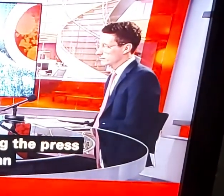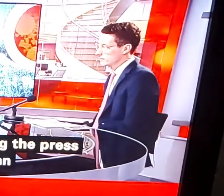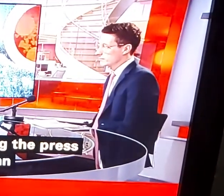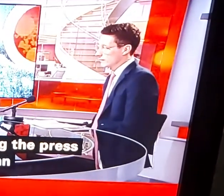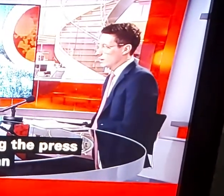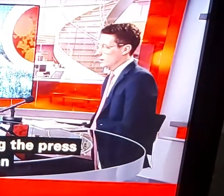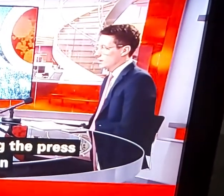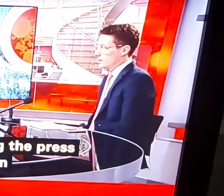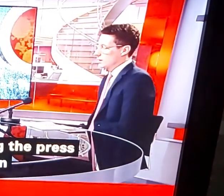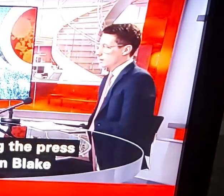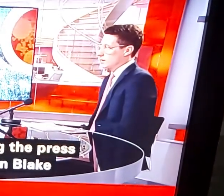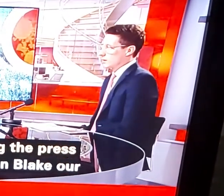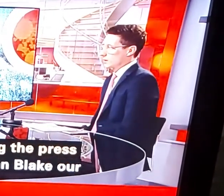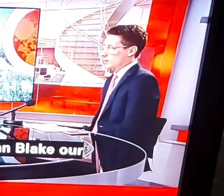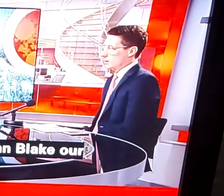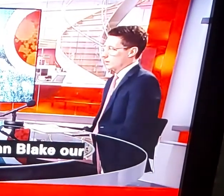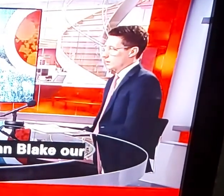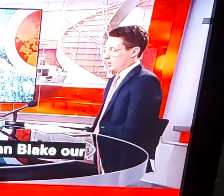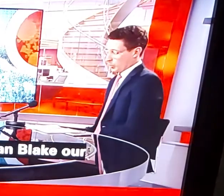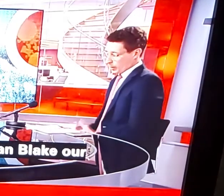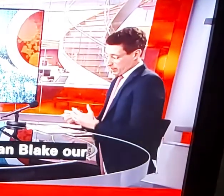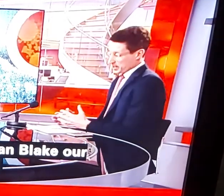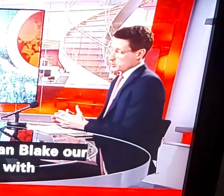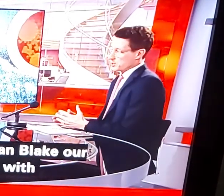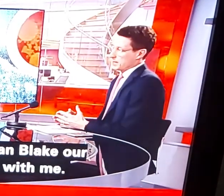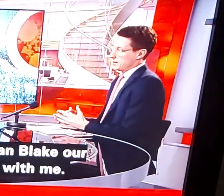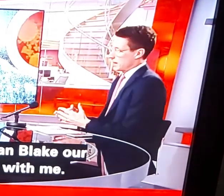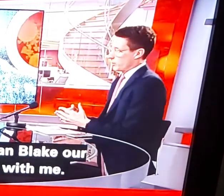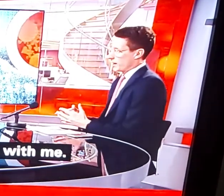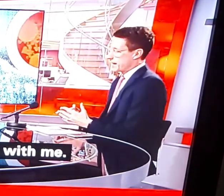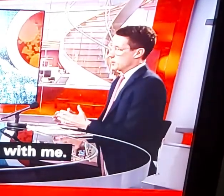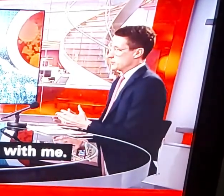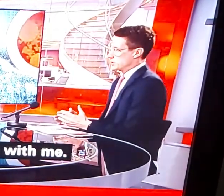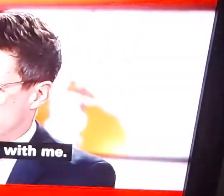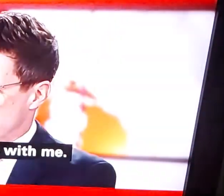through the main headlines from what we've just been hearing. It was interesting. There were announcements